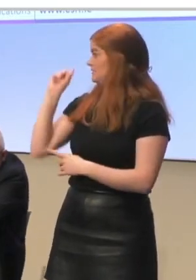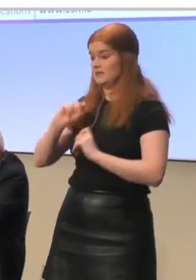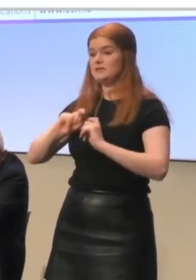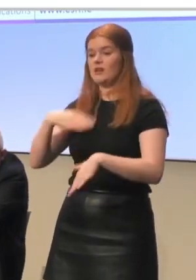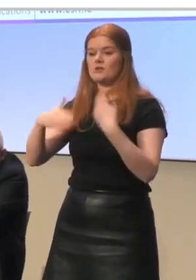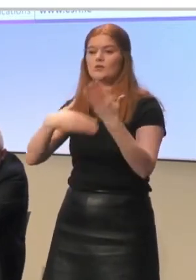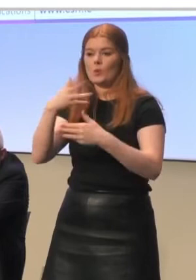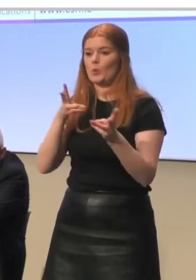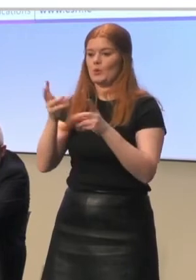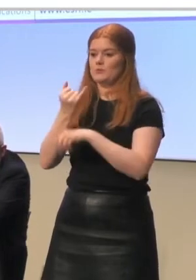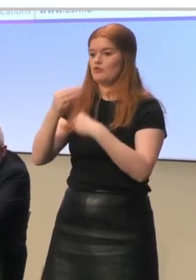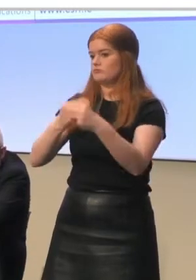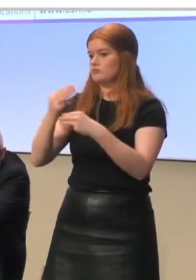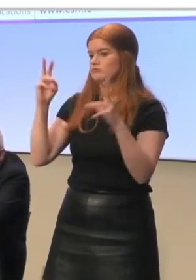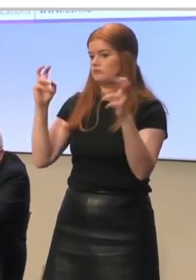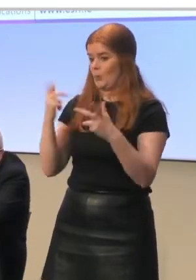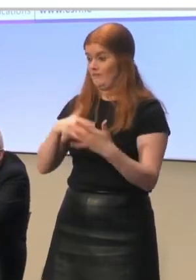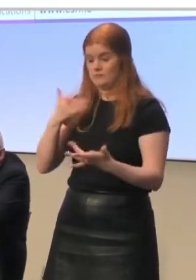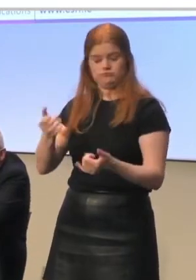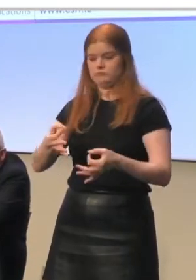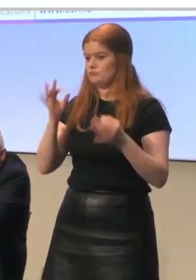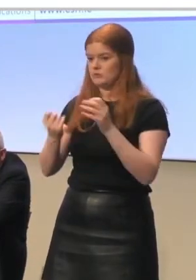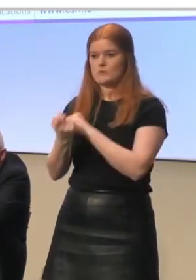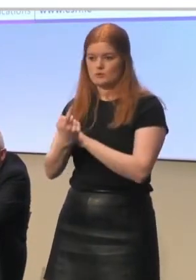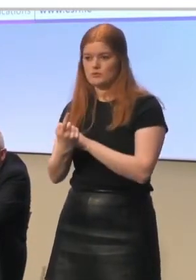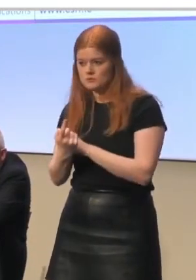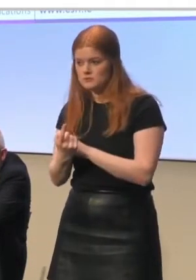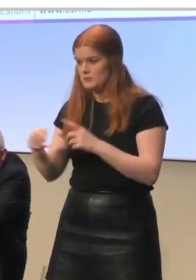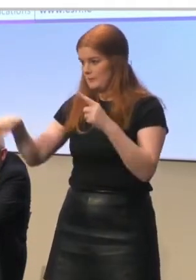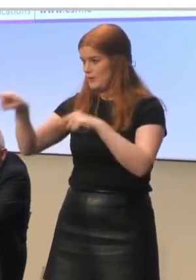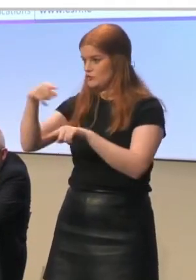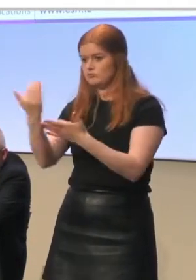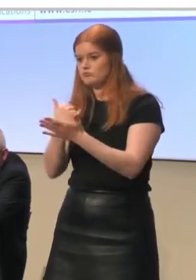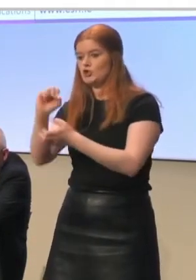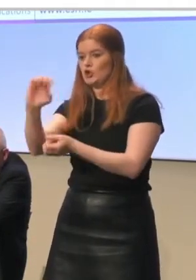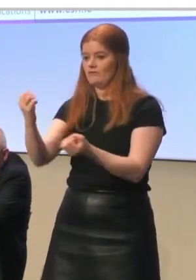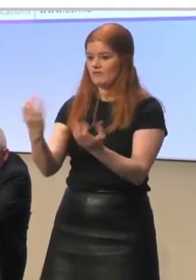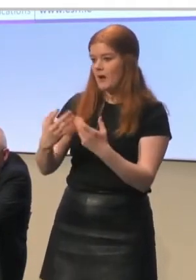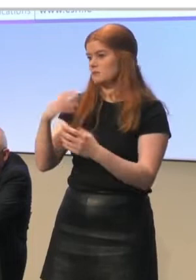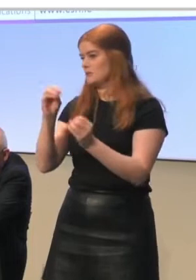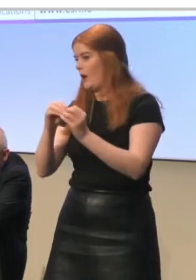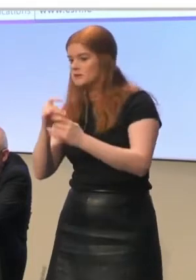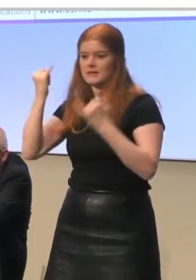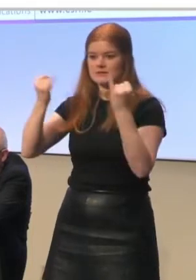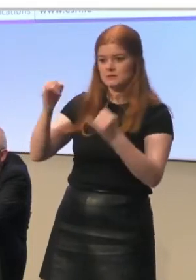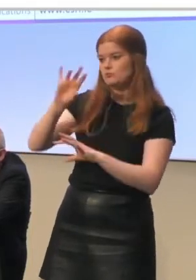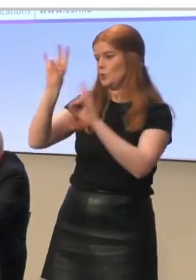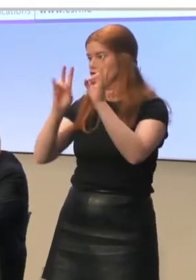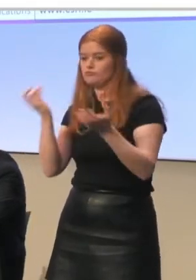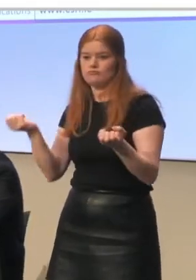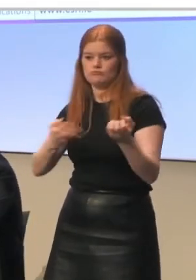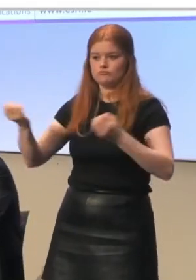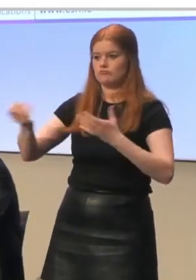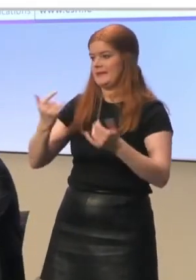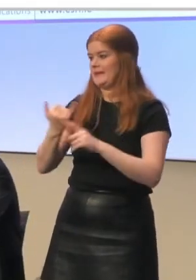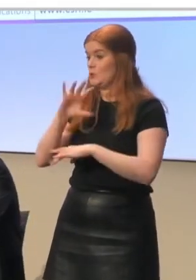very much a work in progress. We think it's a great opportunity to get your feedback, comments, suggestions, questions, either in the